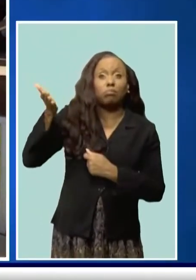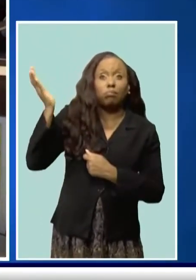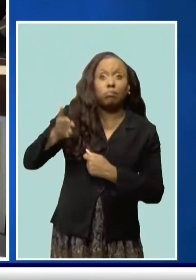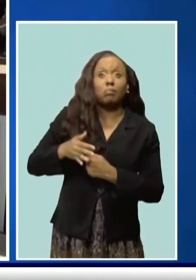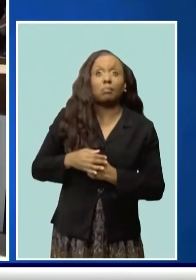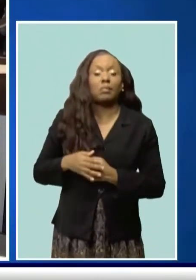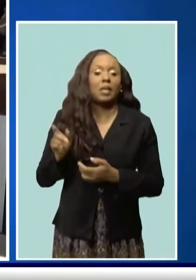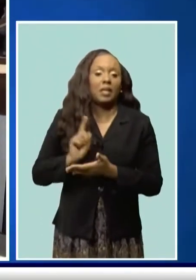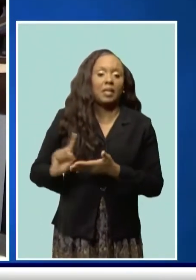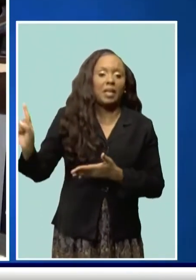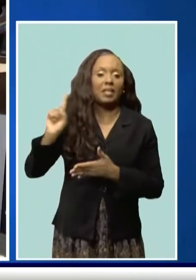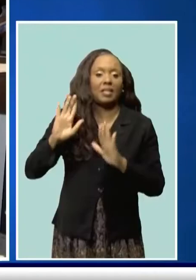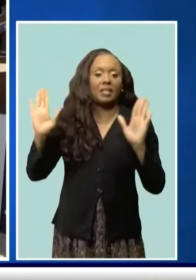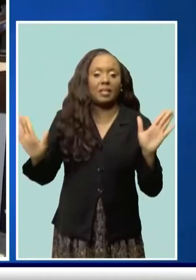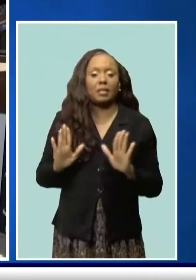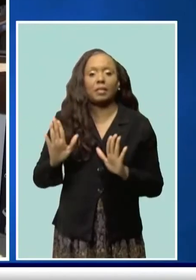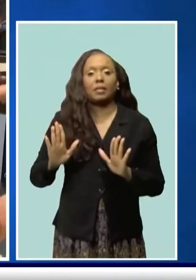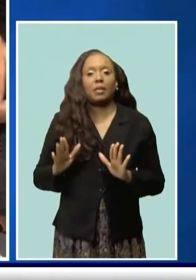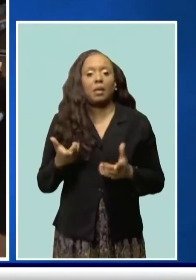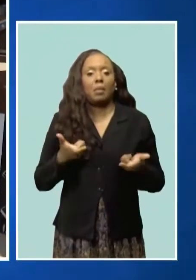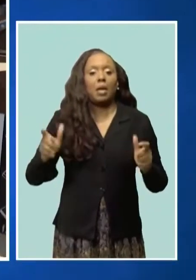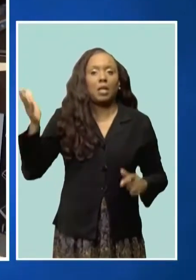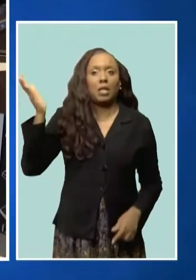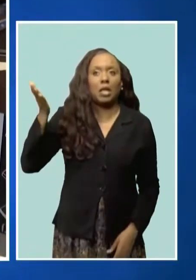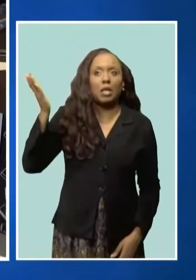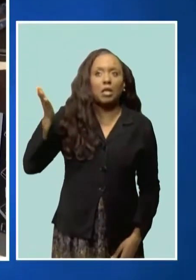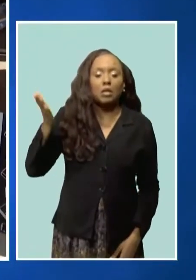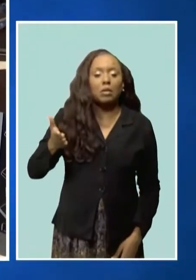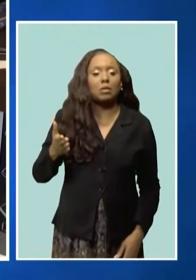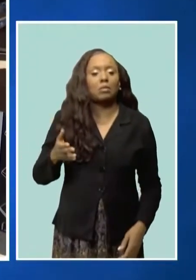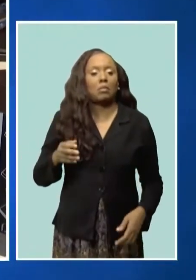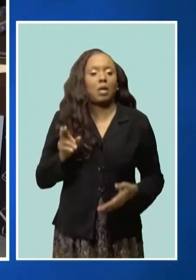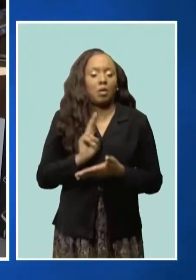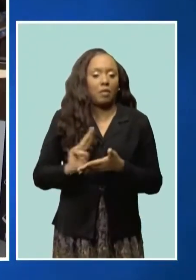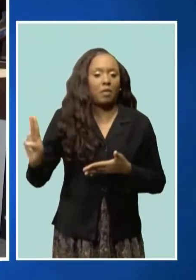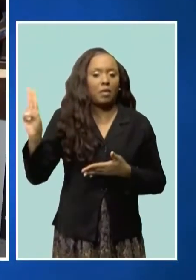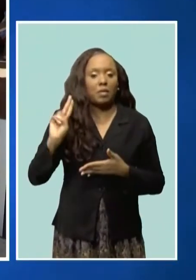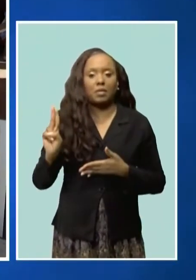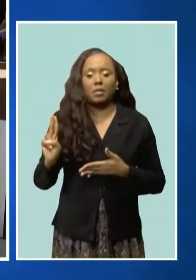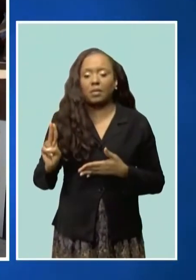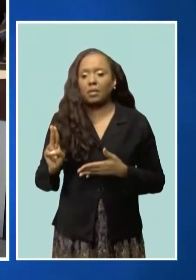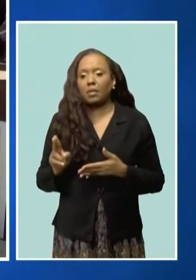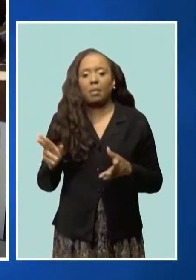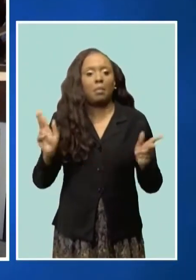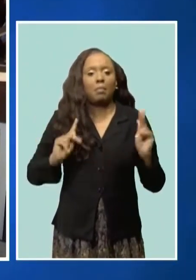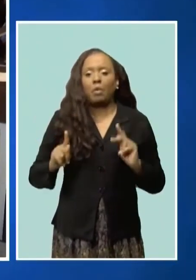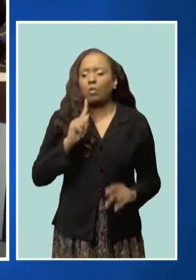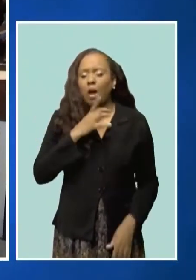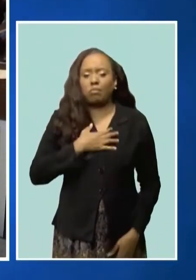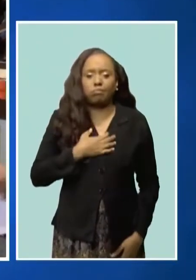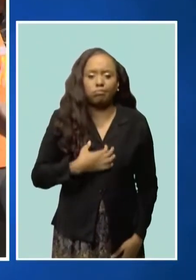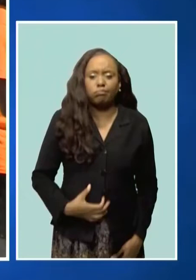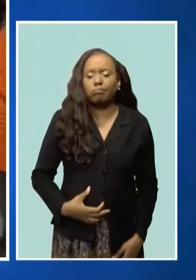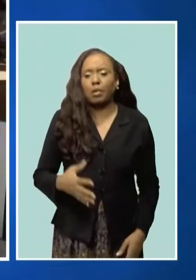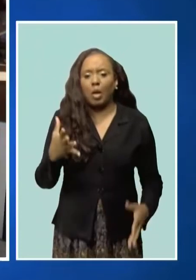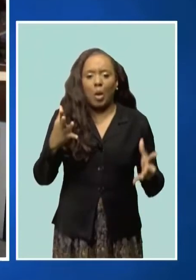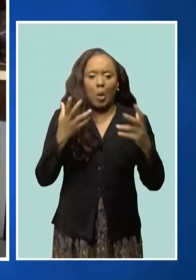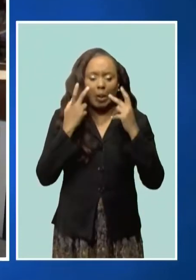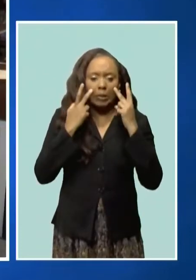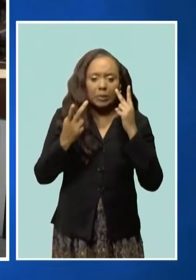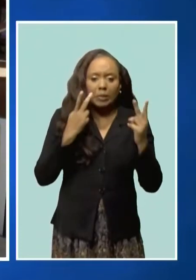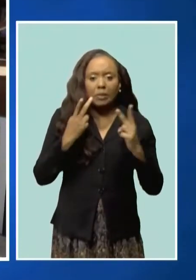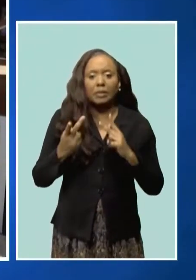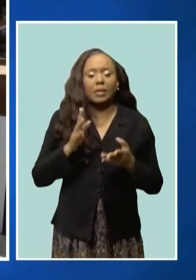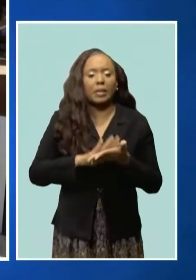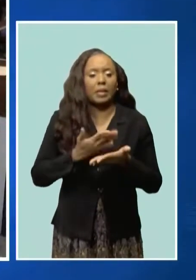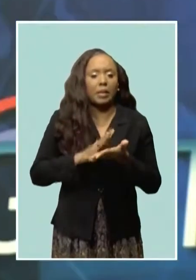Sunday was sold out at UE. So people are just really hungry for the festival, I think, this year, and really showcasing what the local chefs and mixologists have to